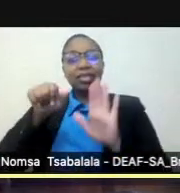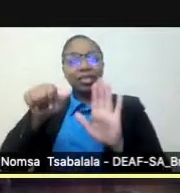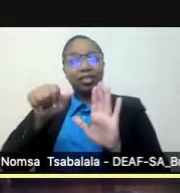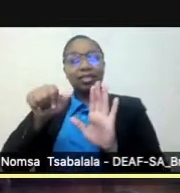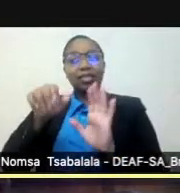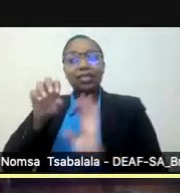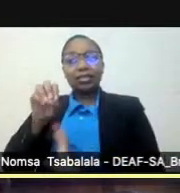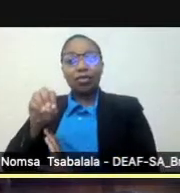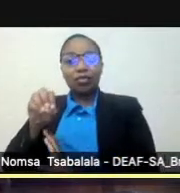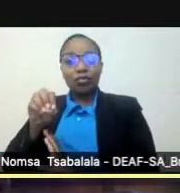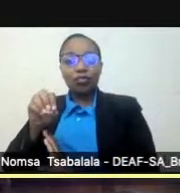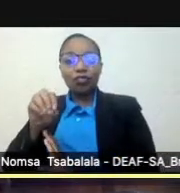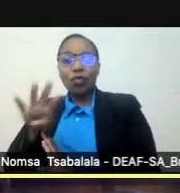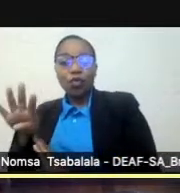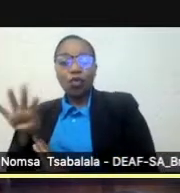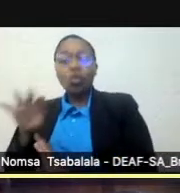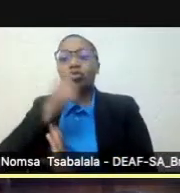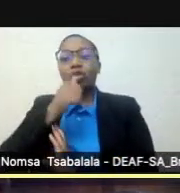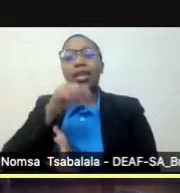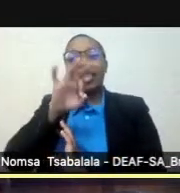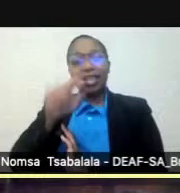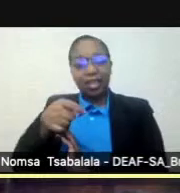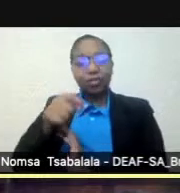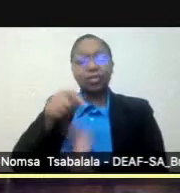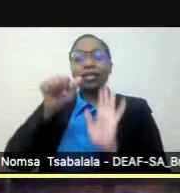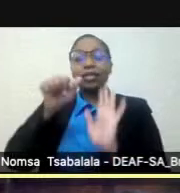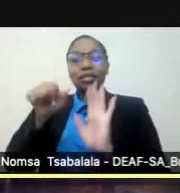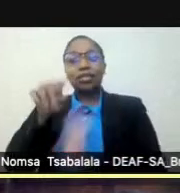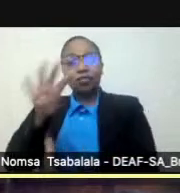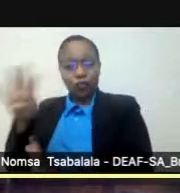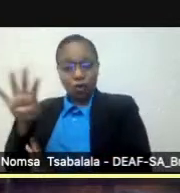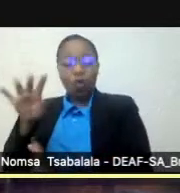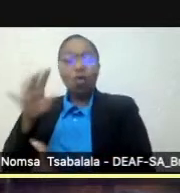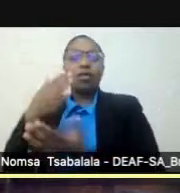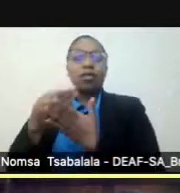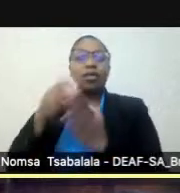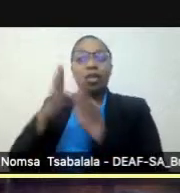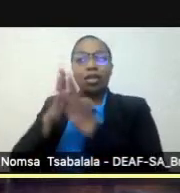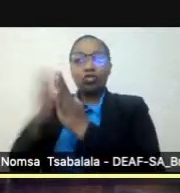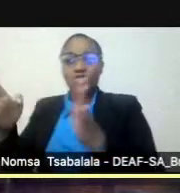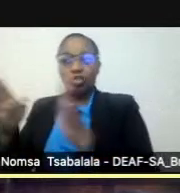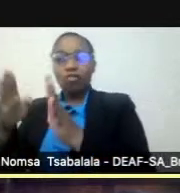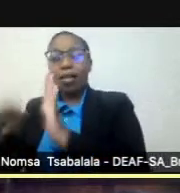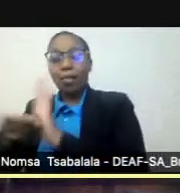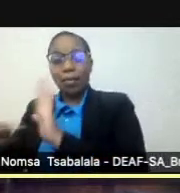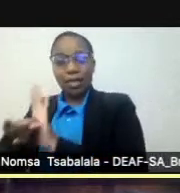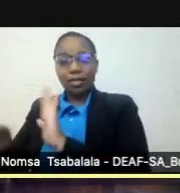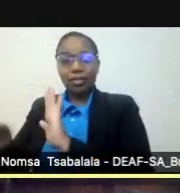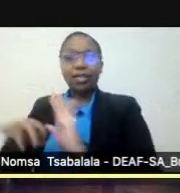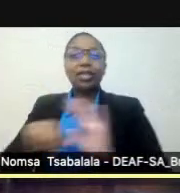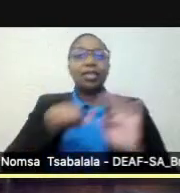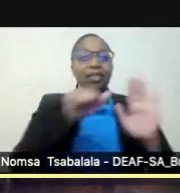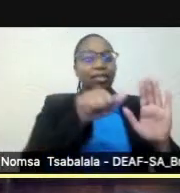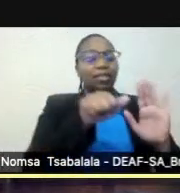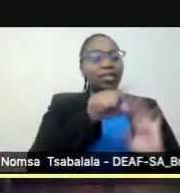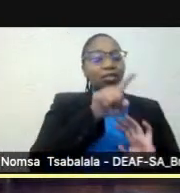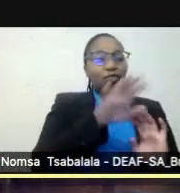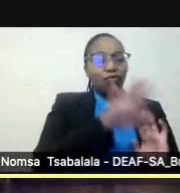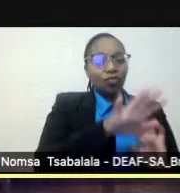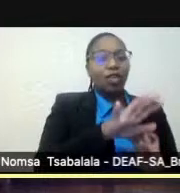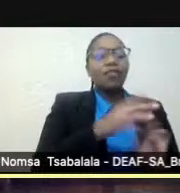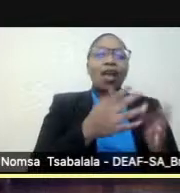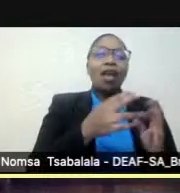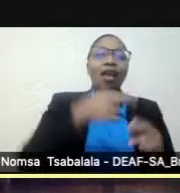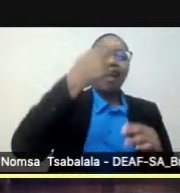3,644 in the public sector are general ward beds, 615 being high care beds, and 148 of those